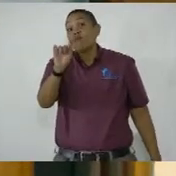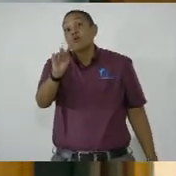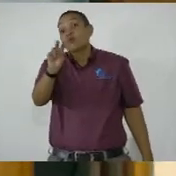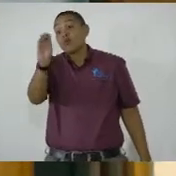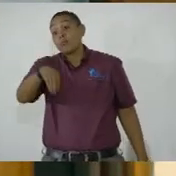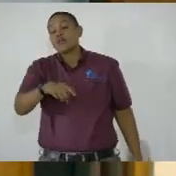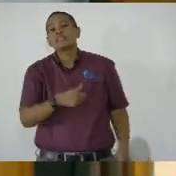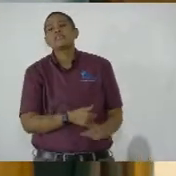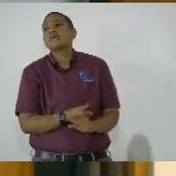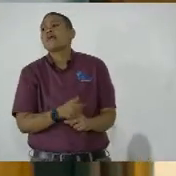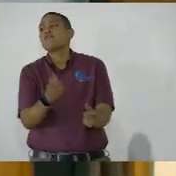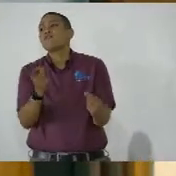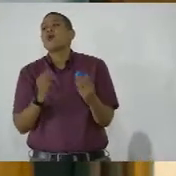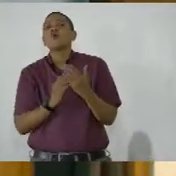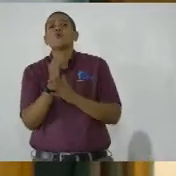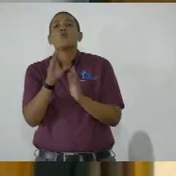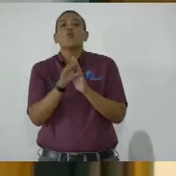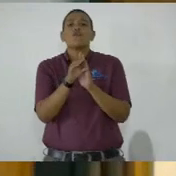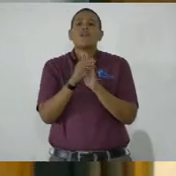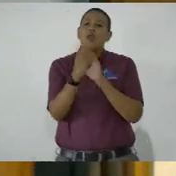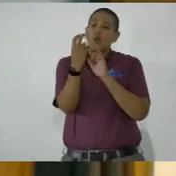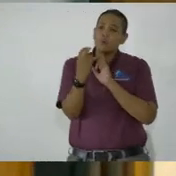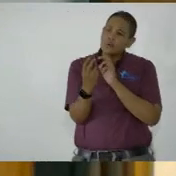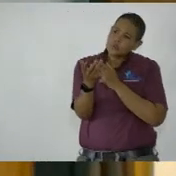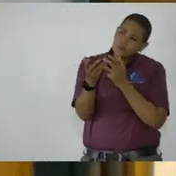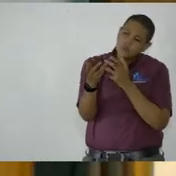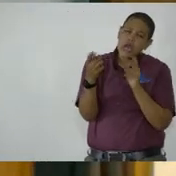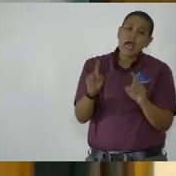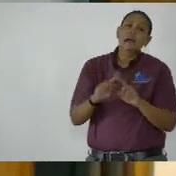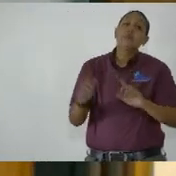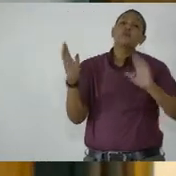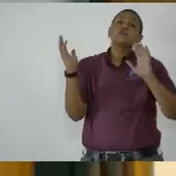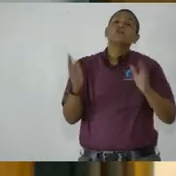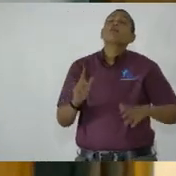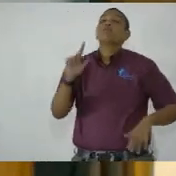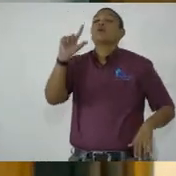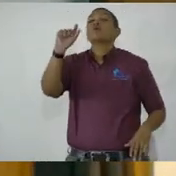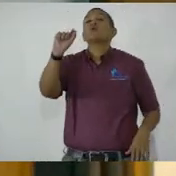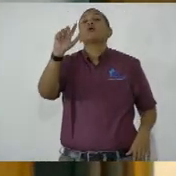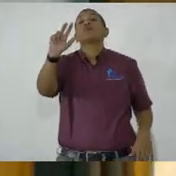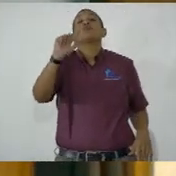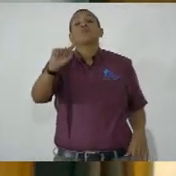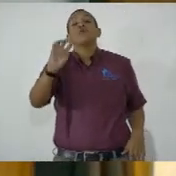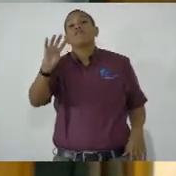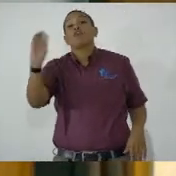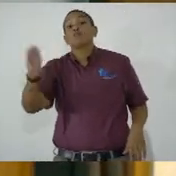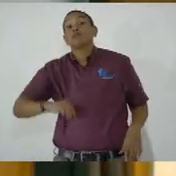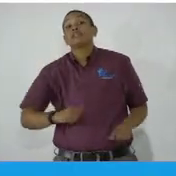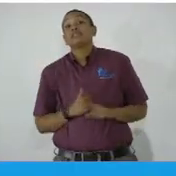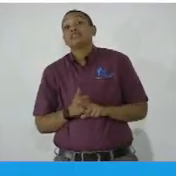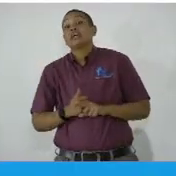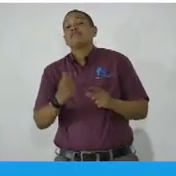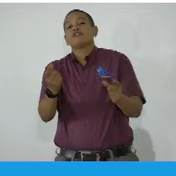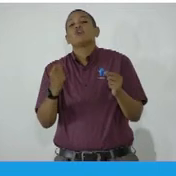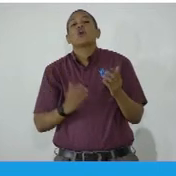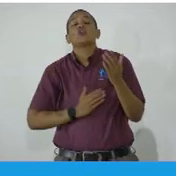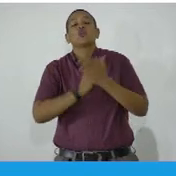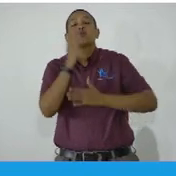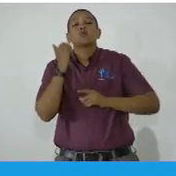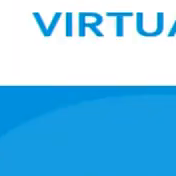64.2% were done by video conferencing, and the remaining 23.4% were done via